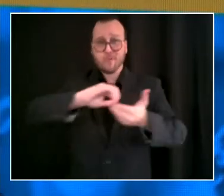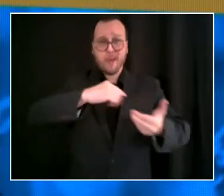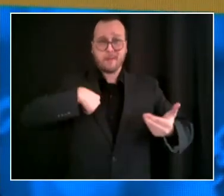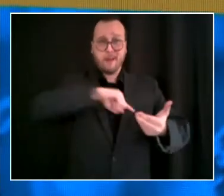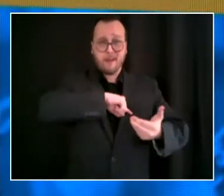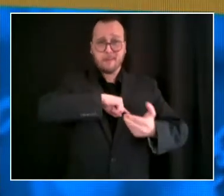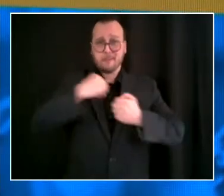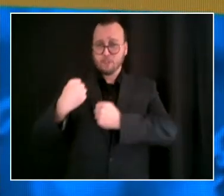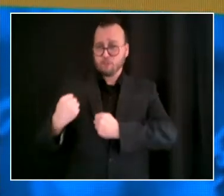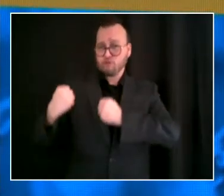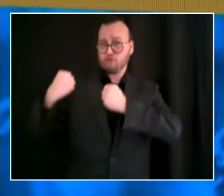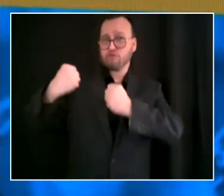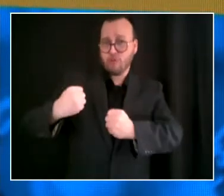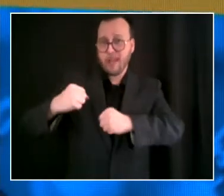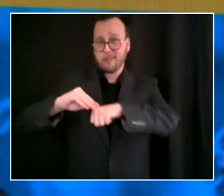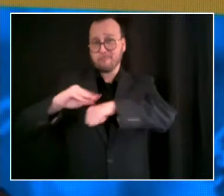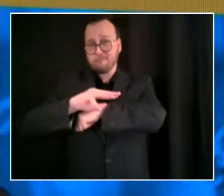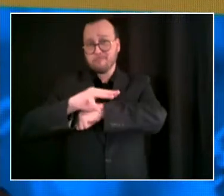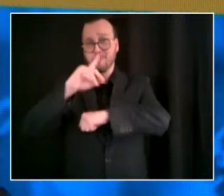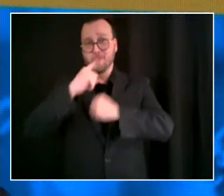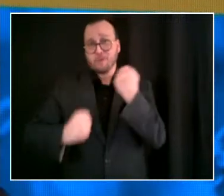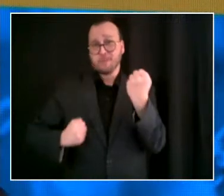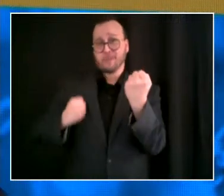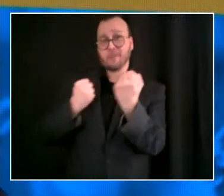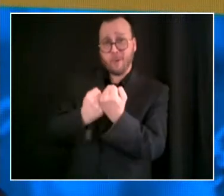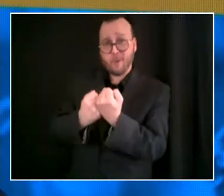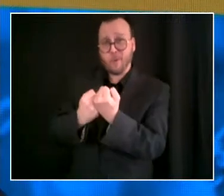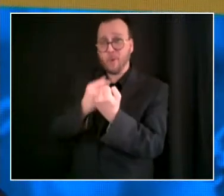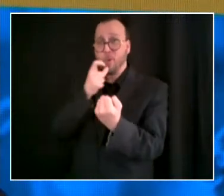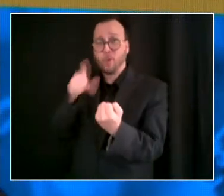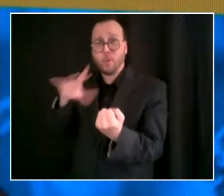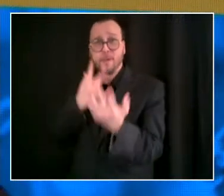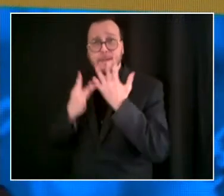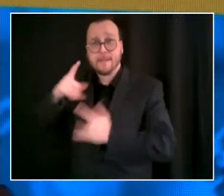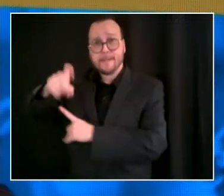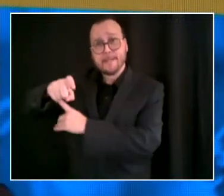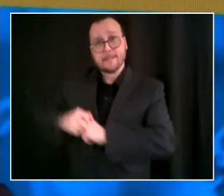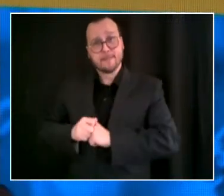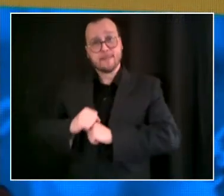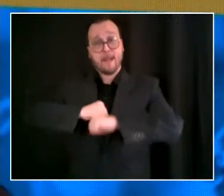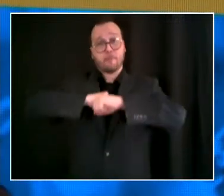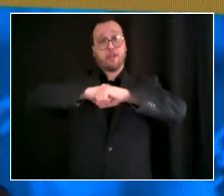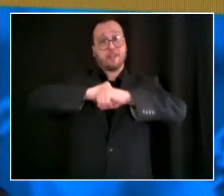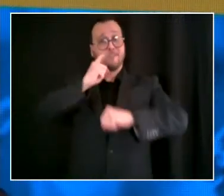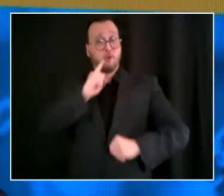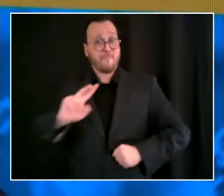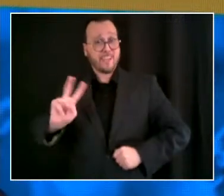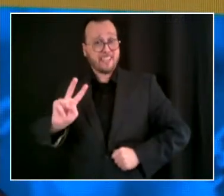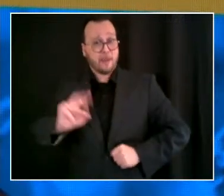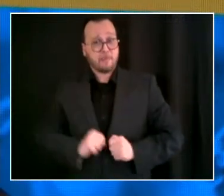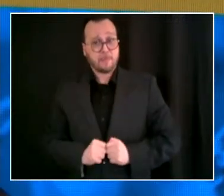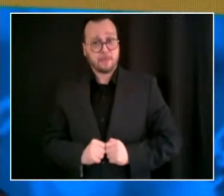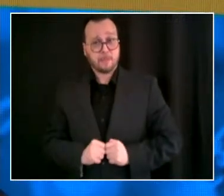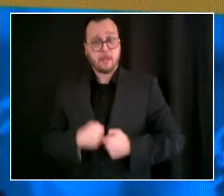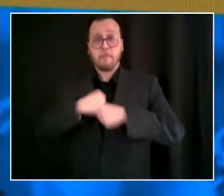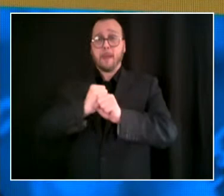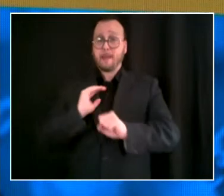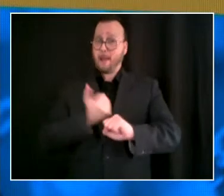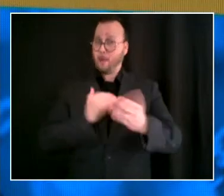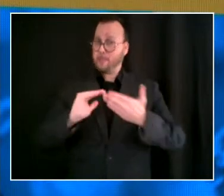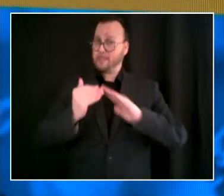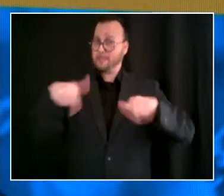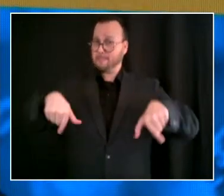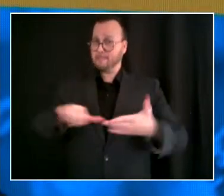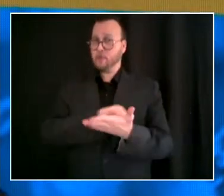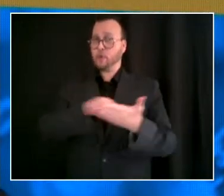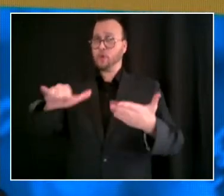strength to support the needy, and protection for victims, making our city of New York the